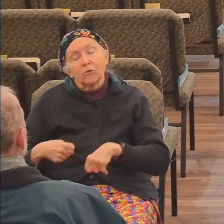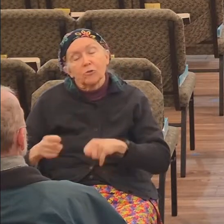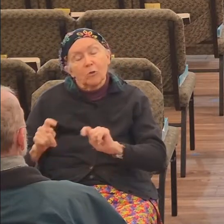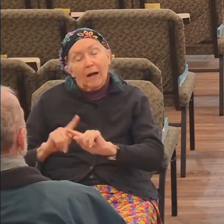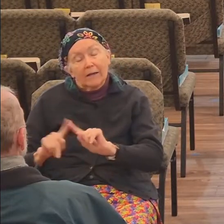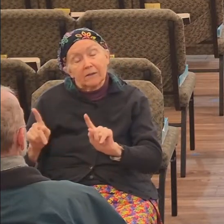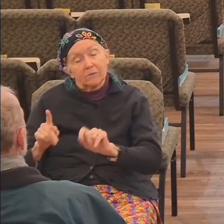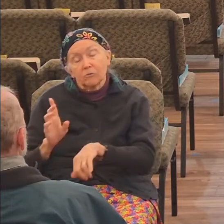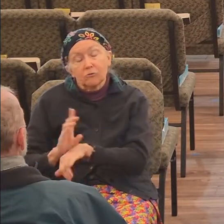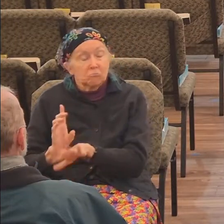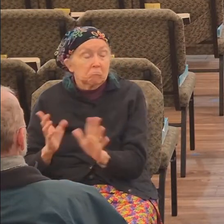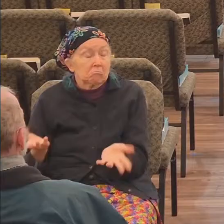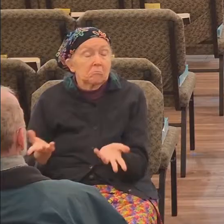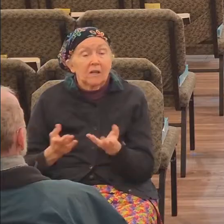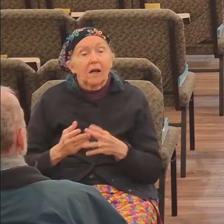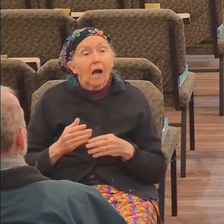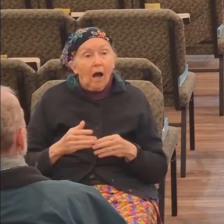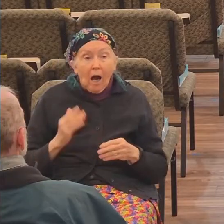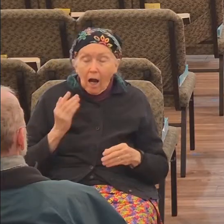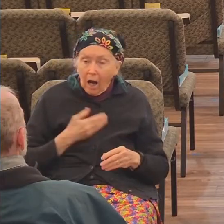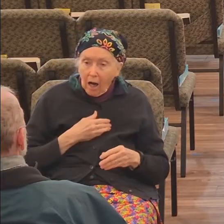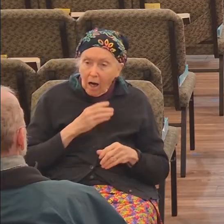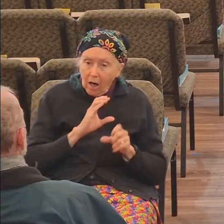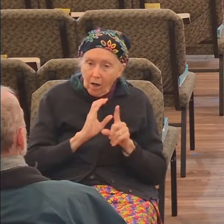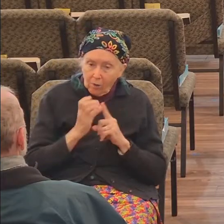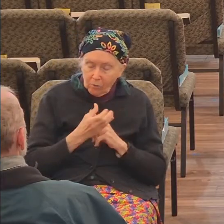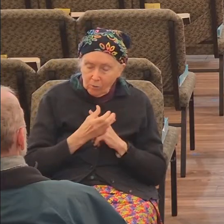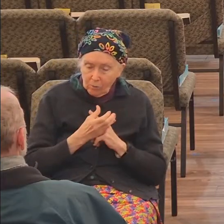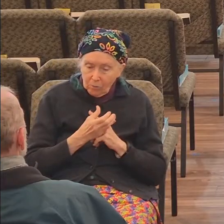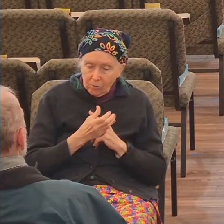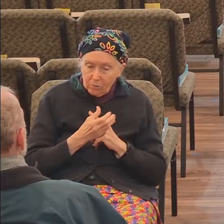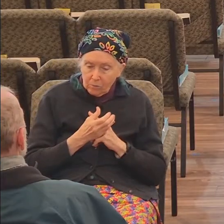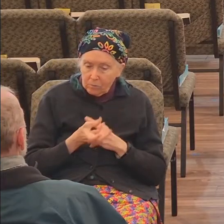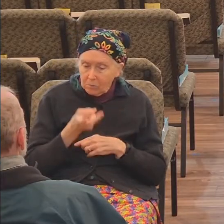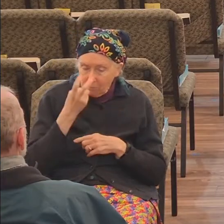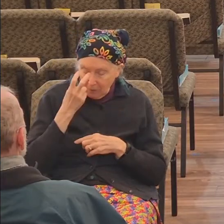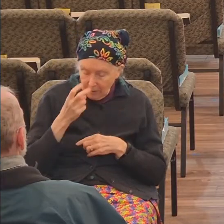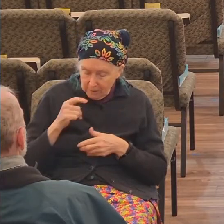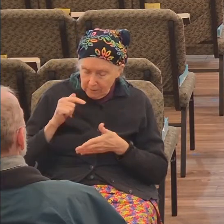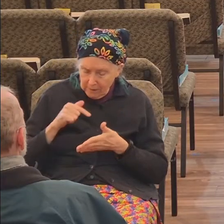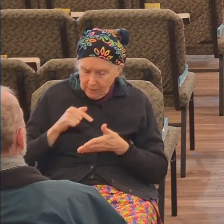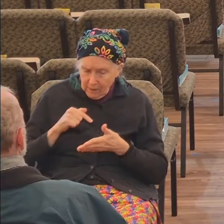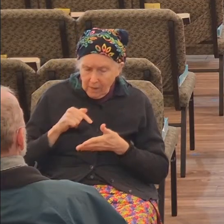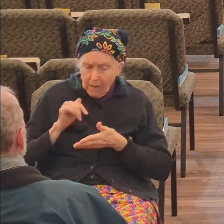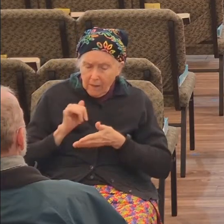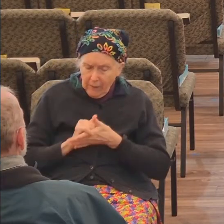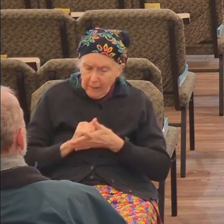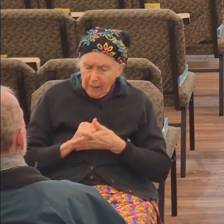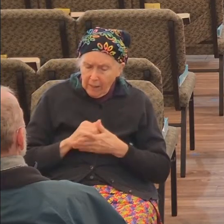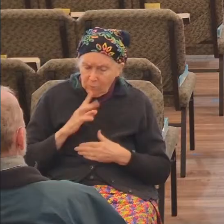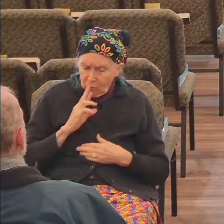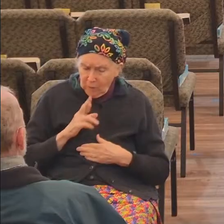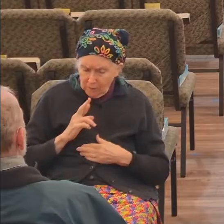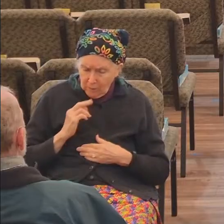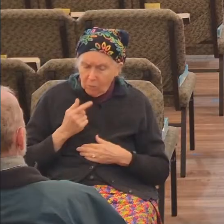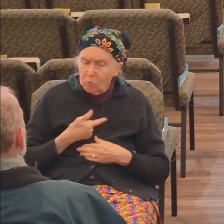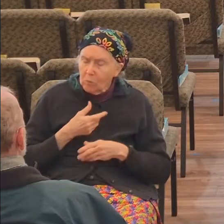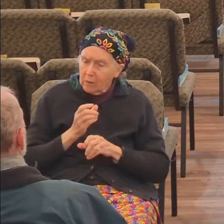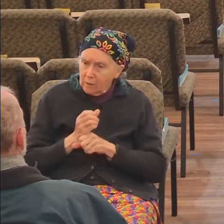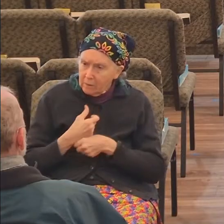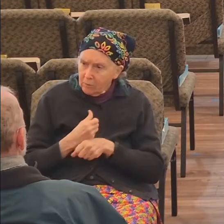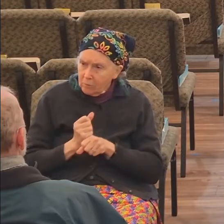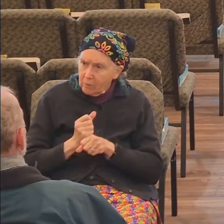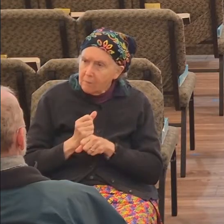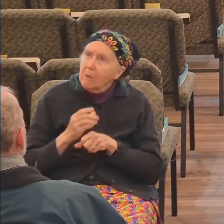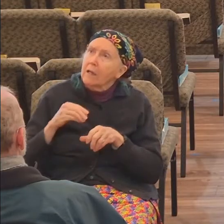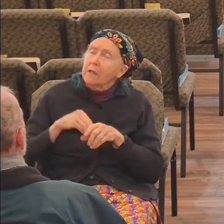this society to the fact, to the reality. We are created in the image of